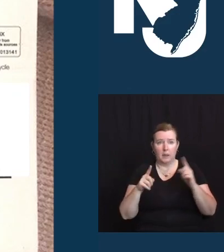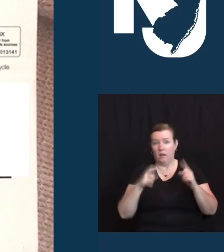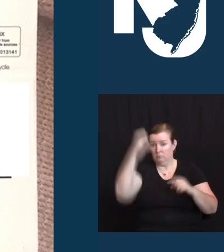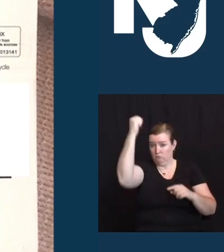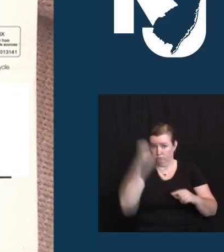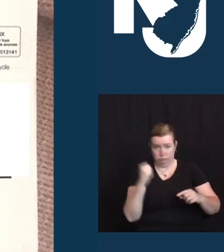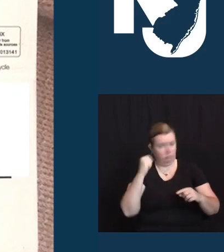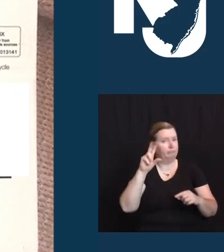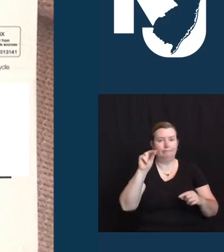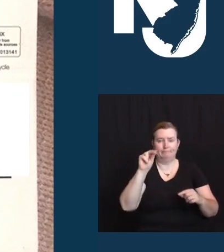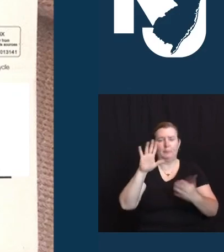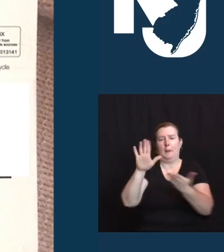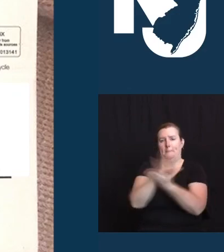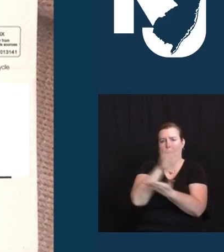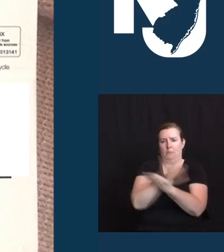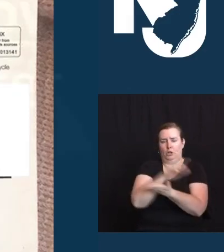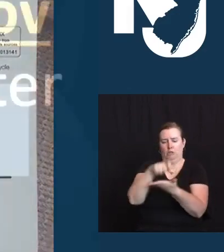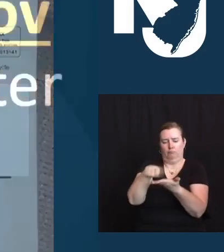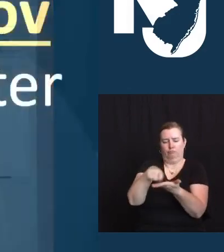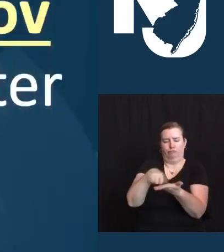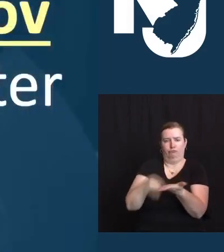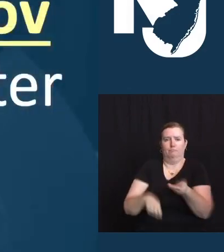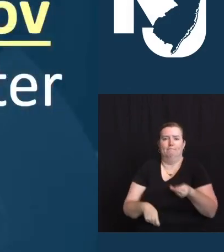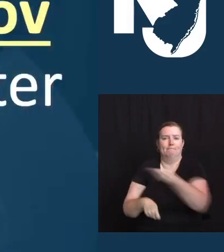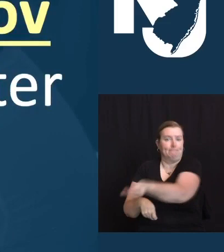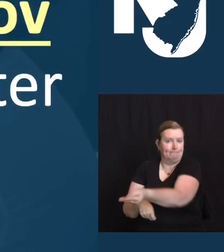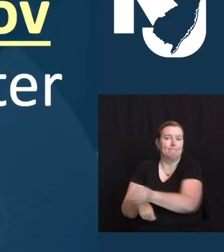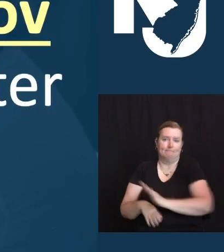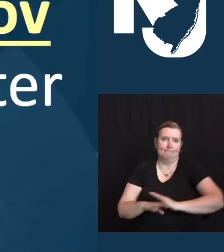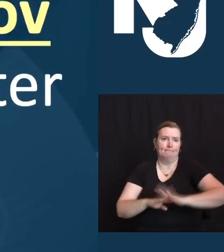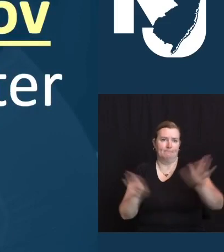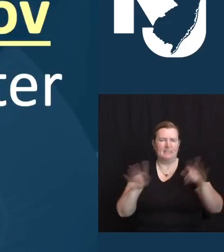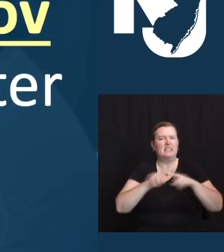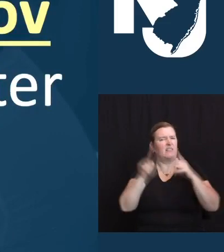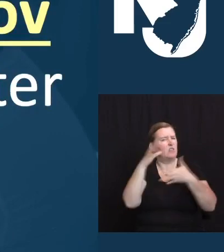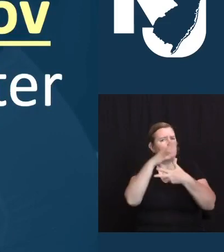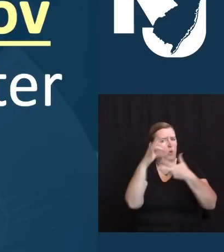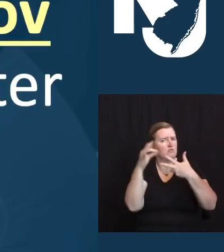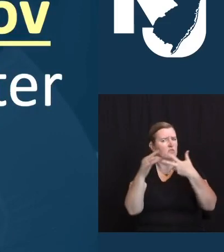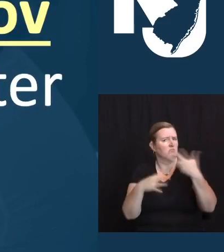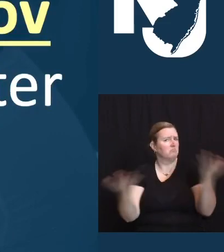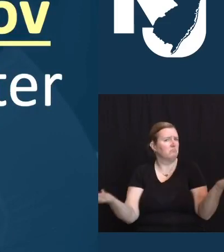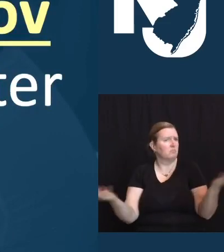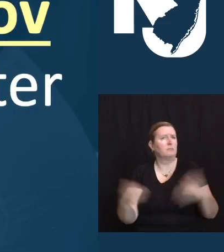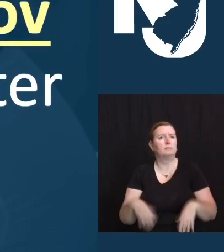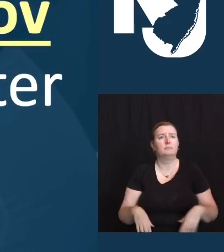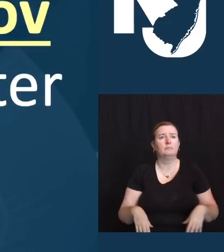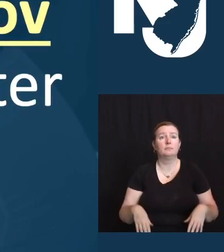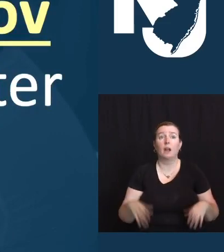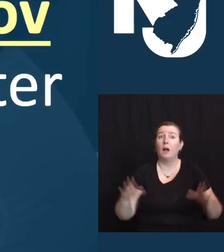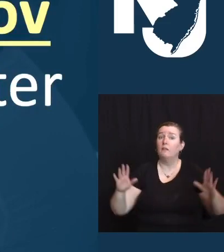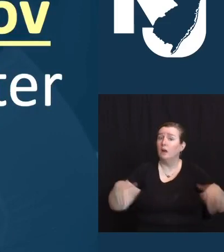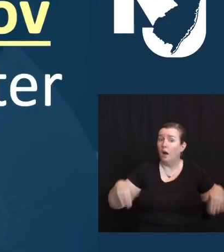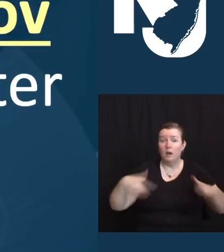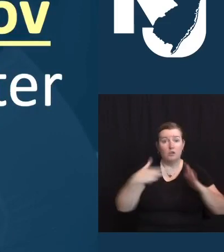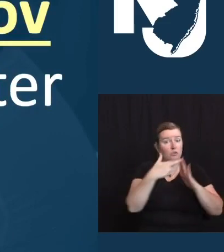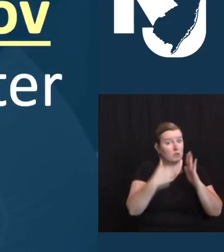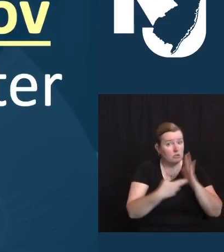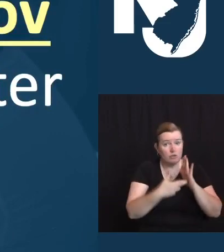from this pandemic. And don't forget, if you need to register to vote, you can now do so online at